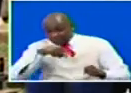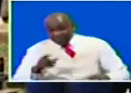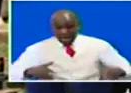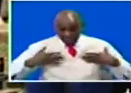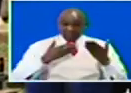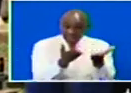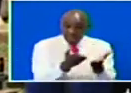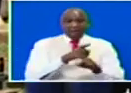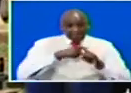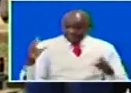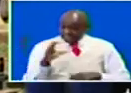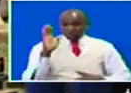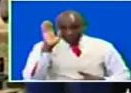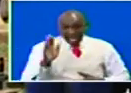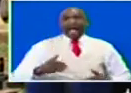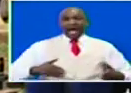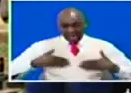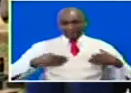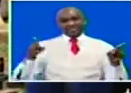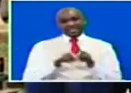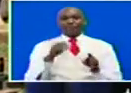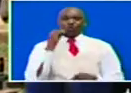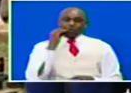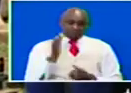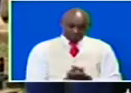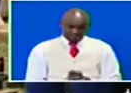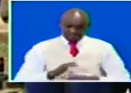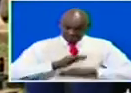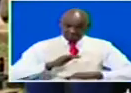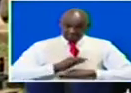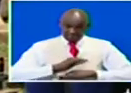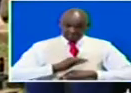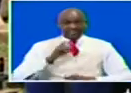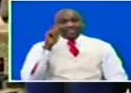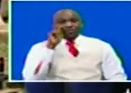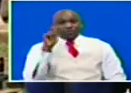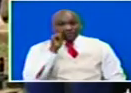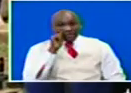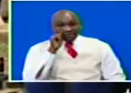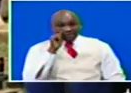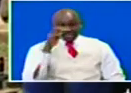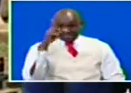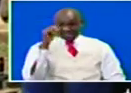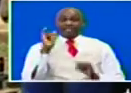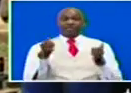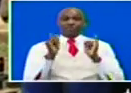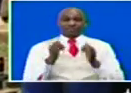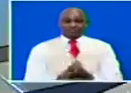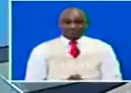happy, but his clients as well go back home satisfied. Timothy Otieno, KTN News.